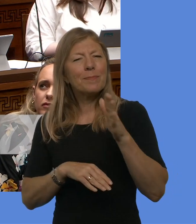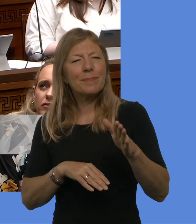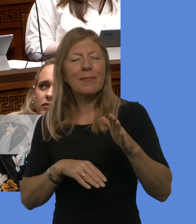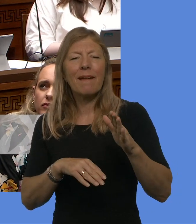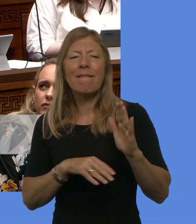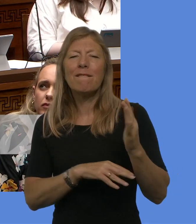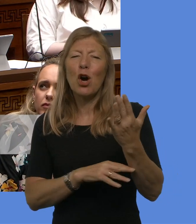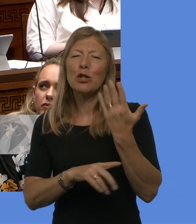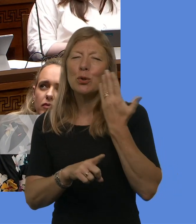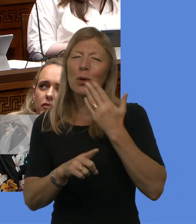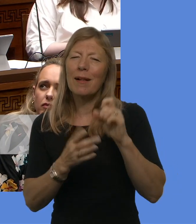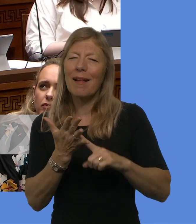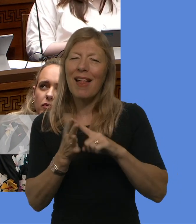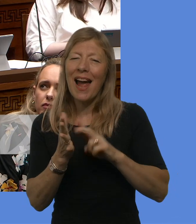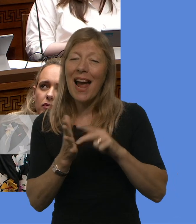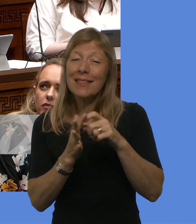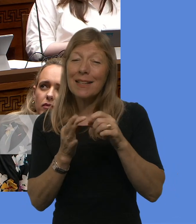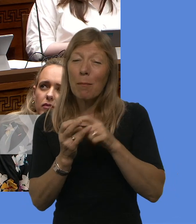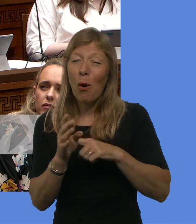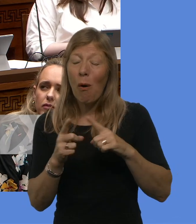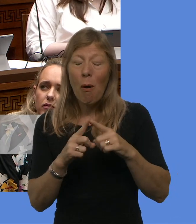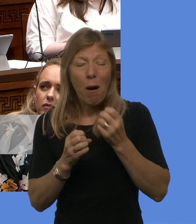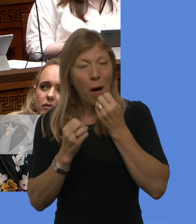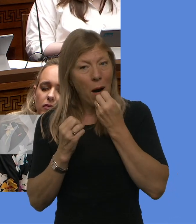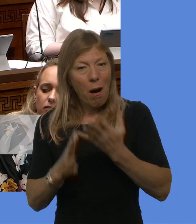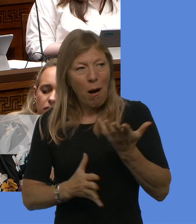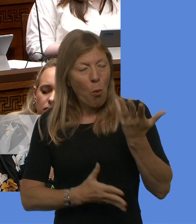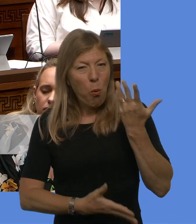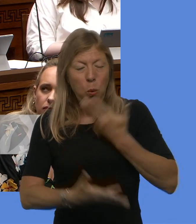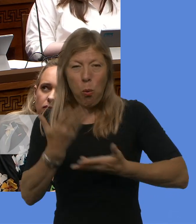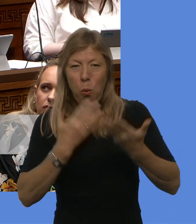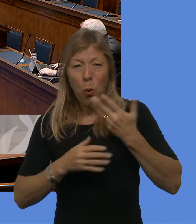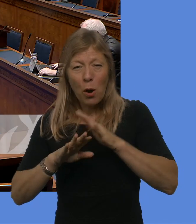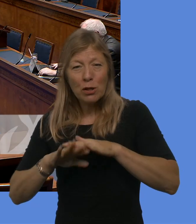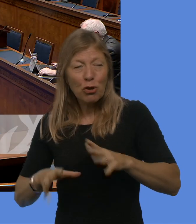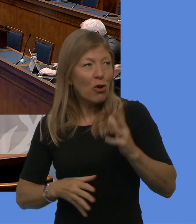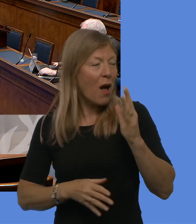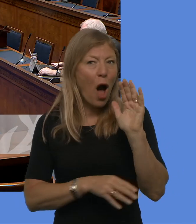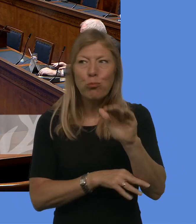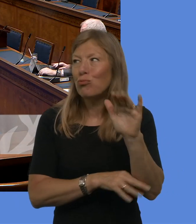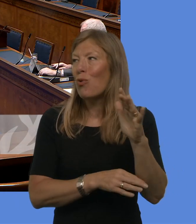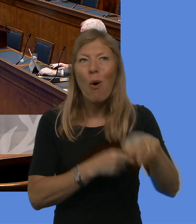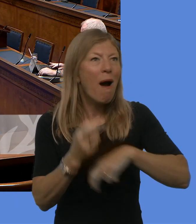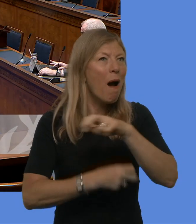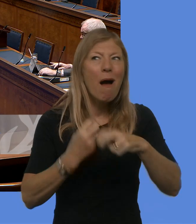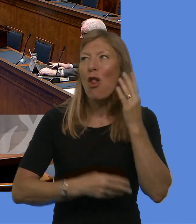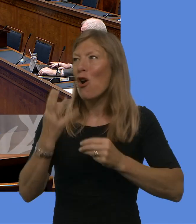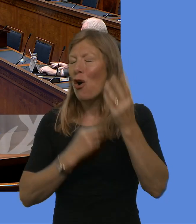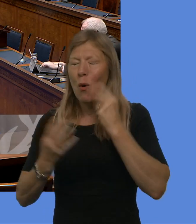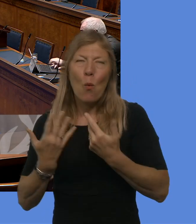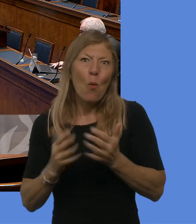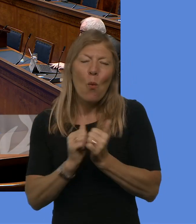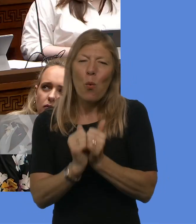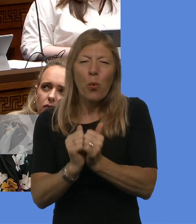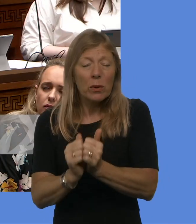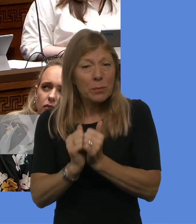the transformative impact of quality outdoor learning provision. Are there any plans in the Minister's capital budget for the financial year ahead